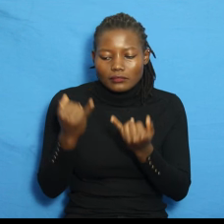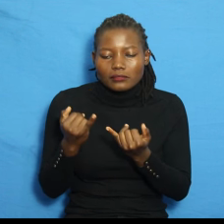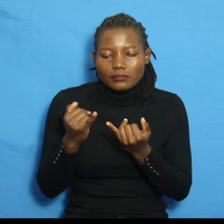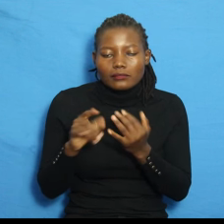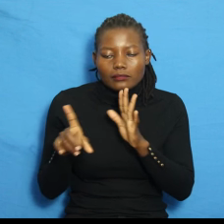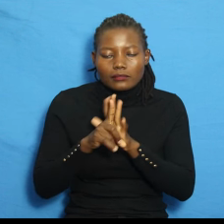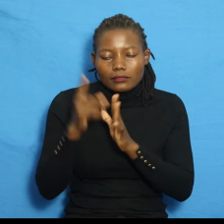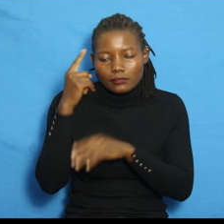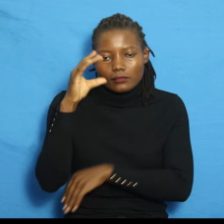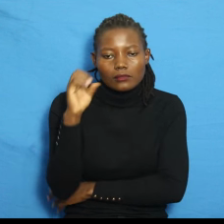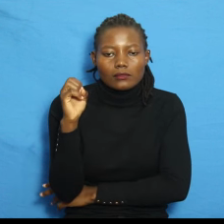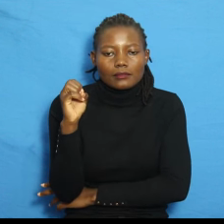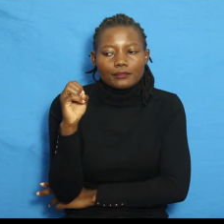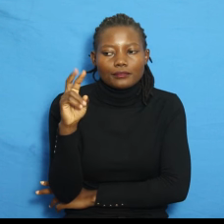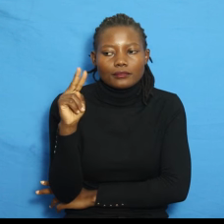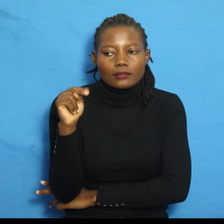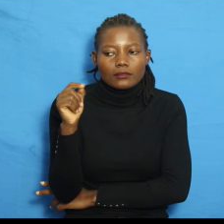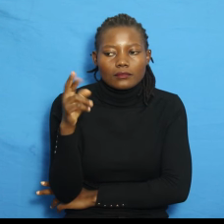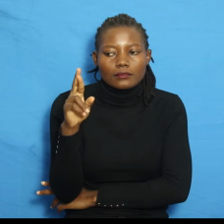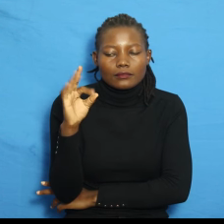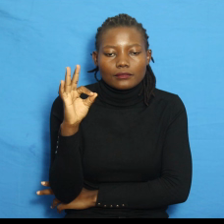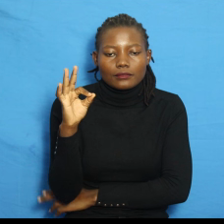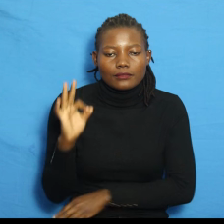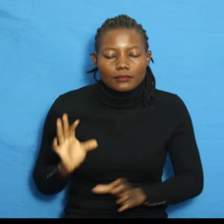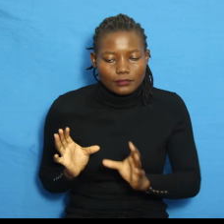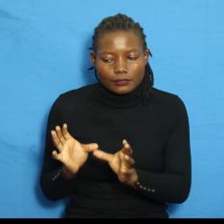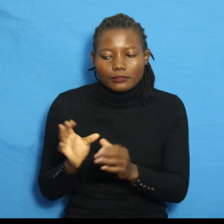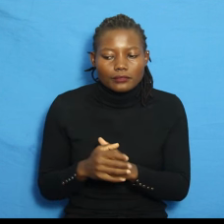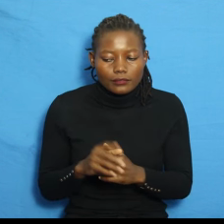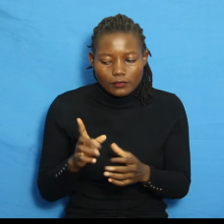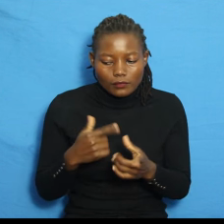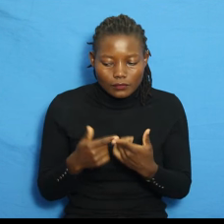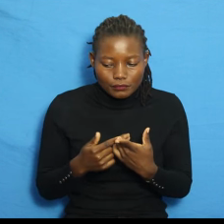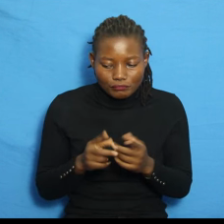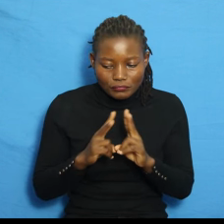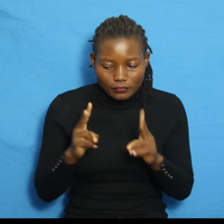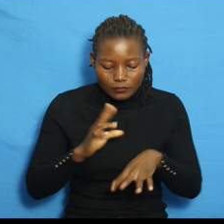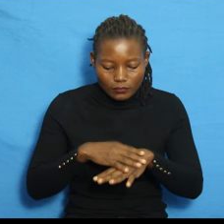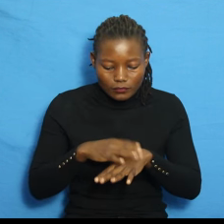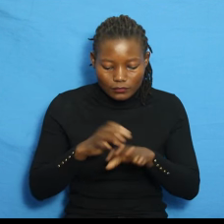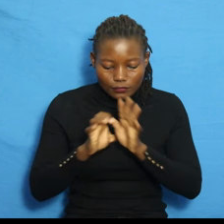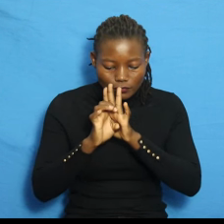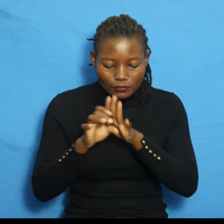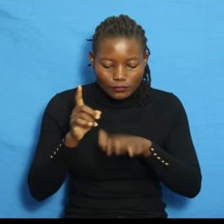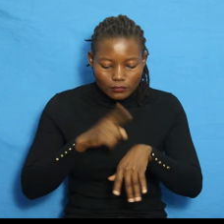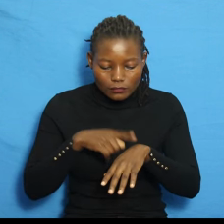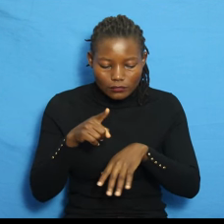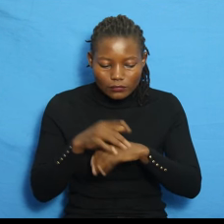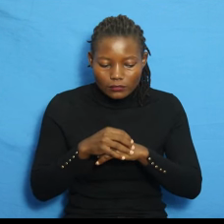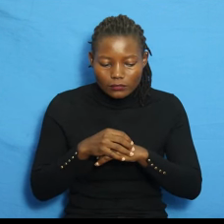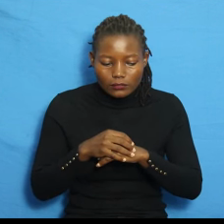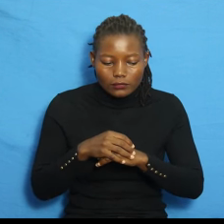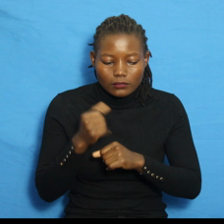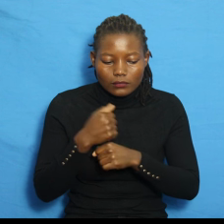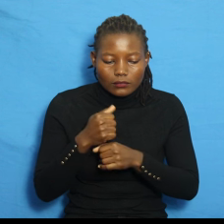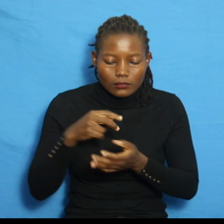more. When we come to the law of counterforce, then really a